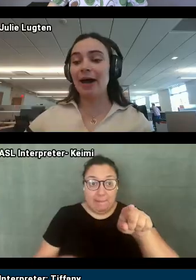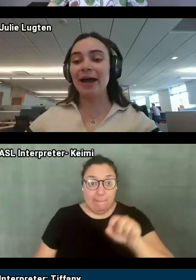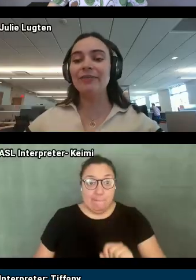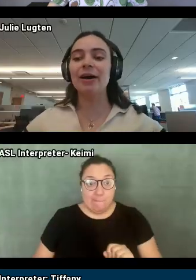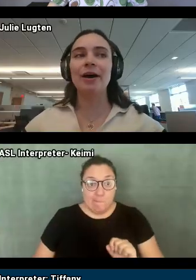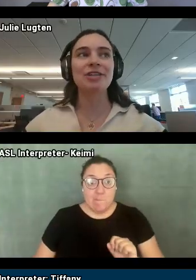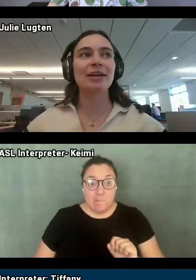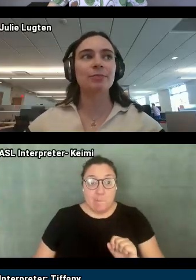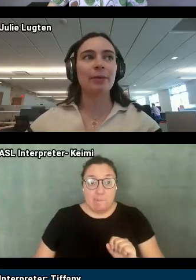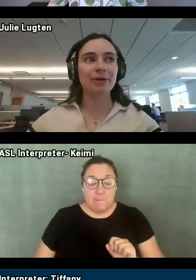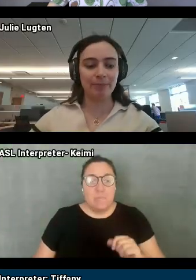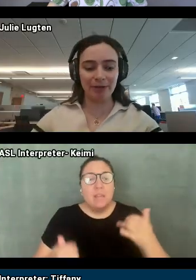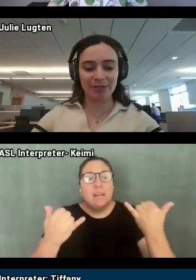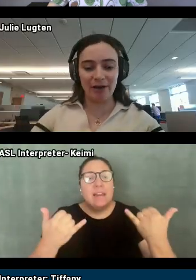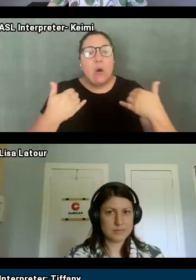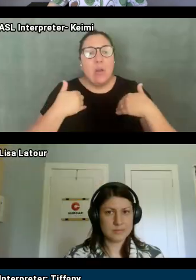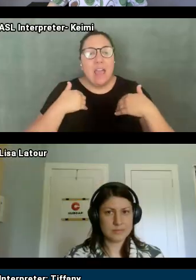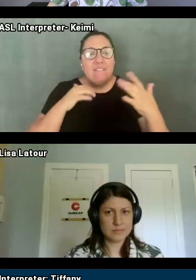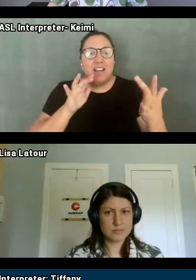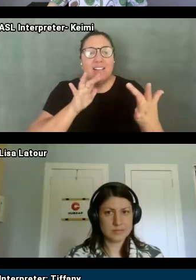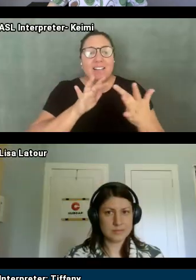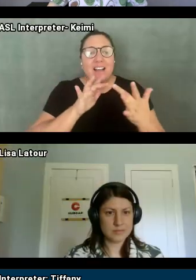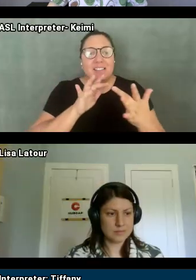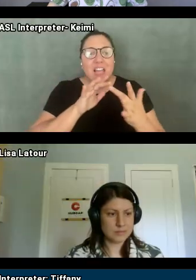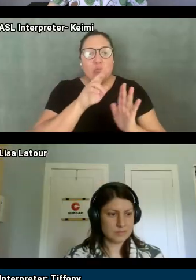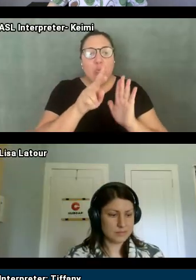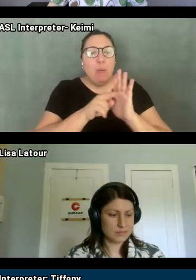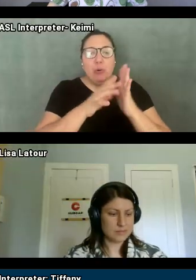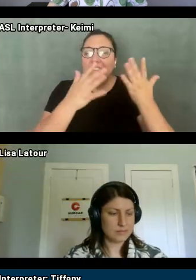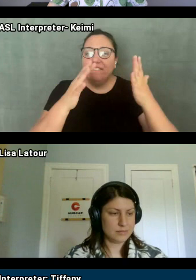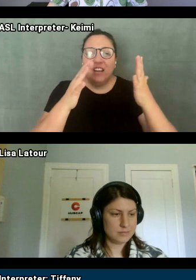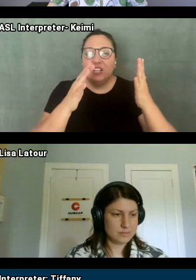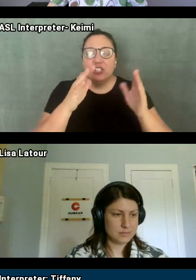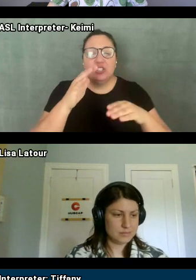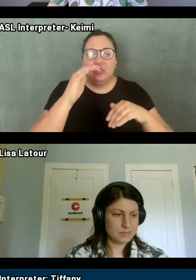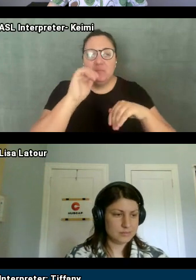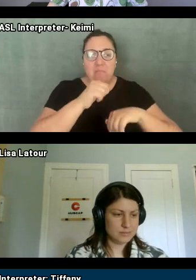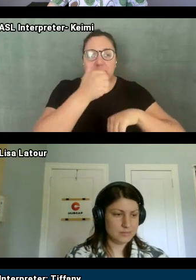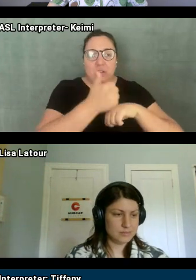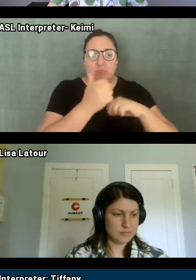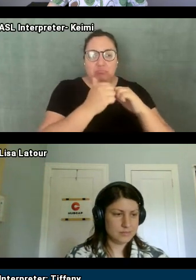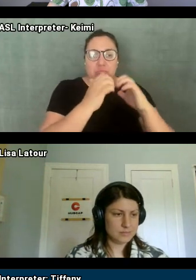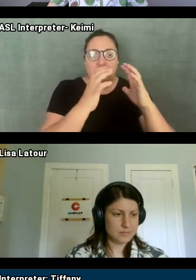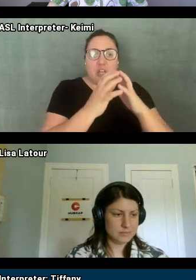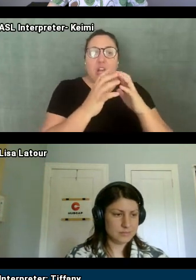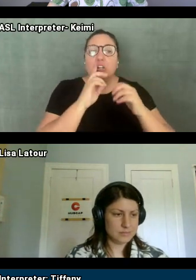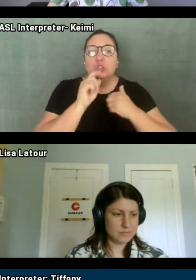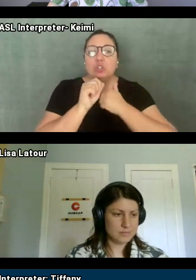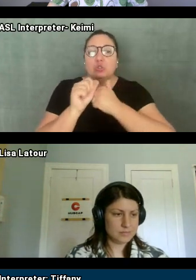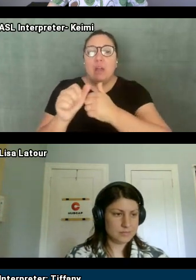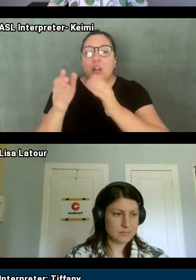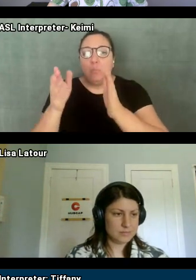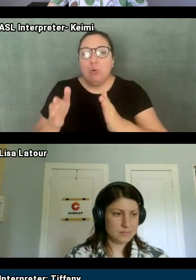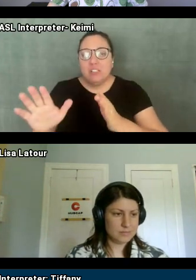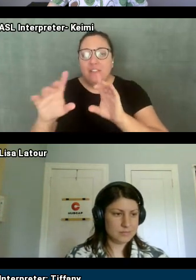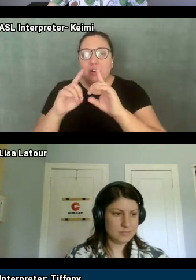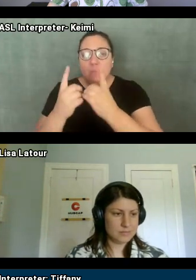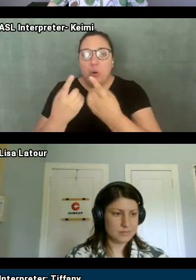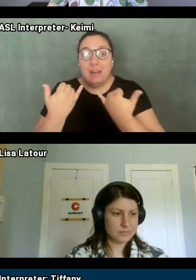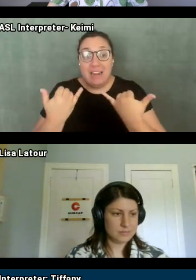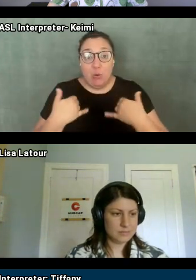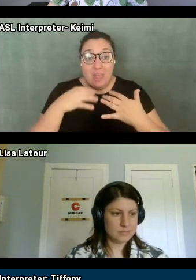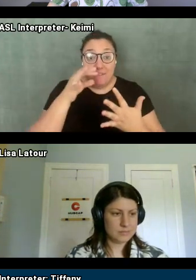And now I have a contact property built out to track someone's job department. And here I have options for things